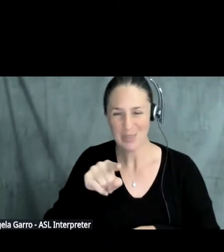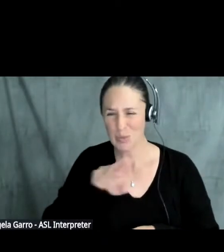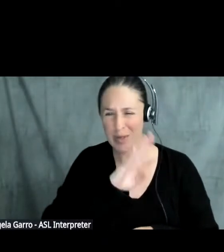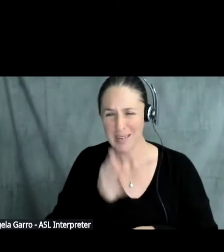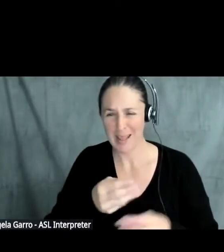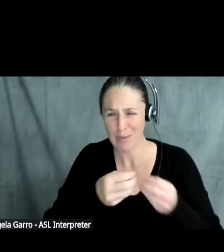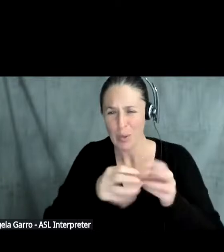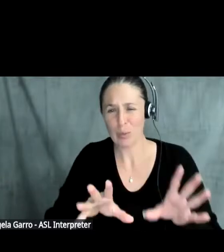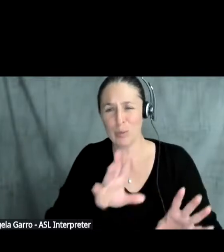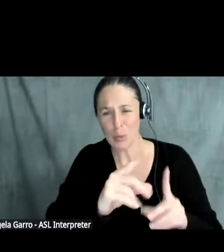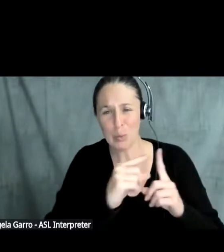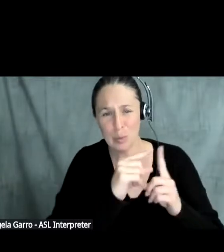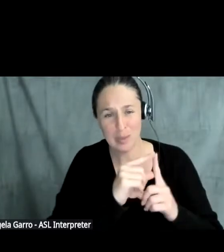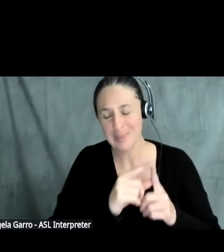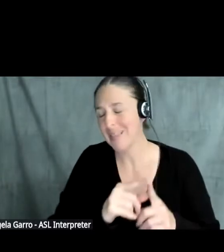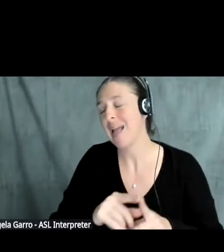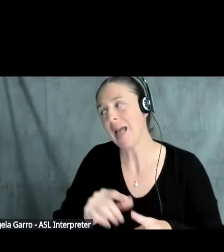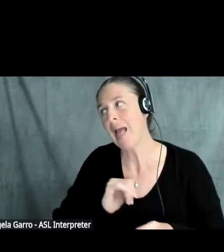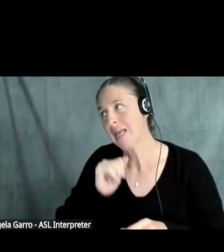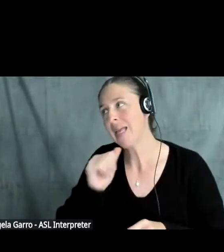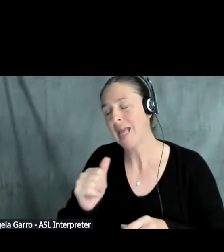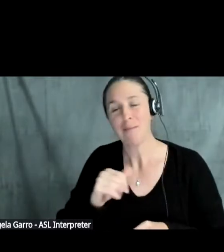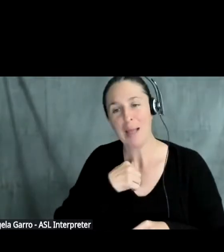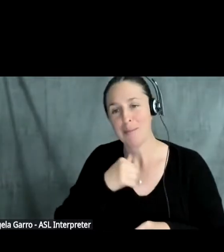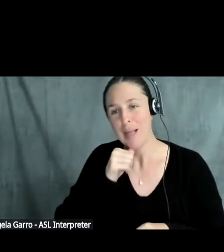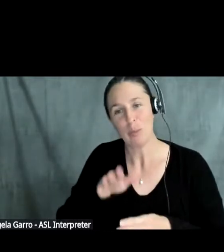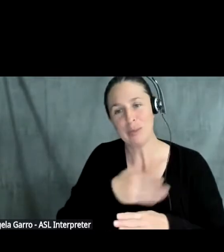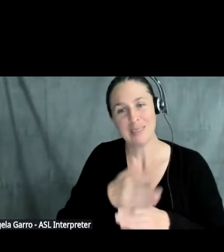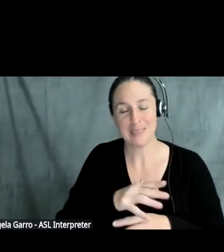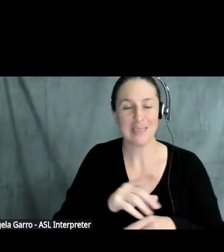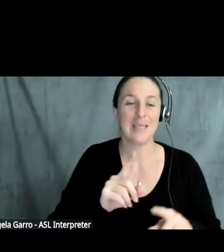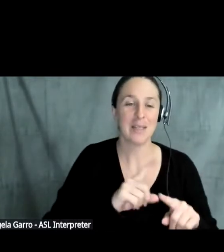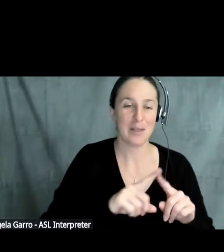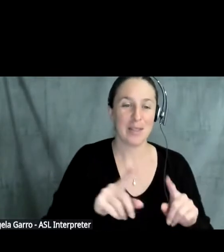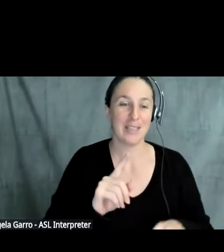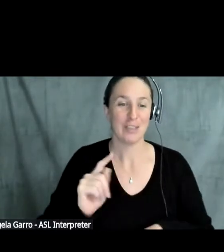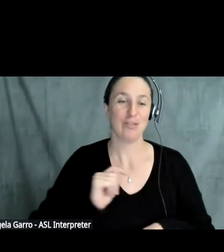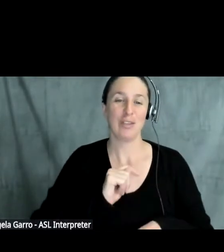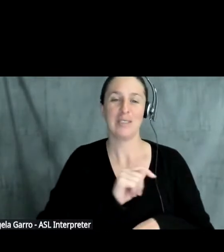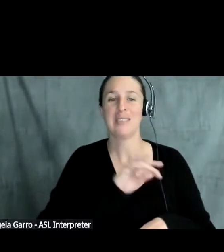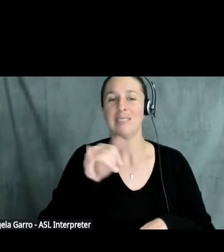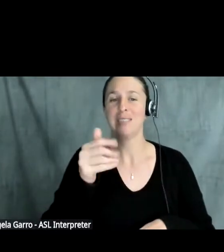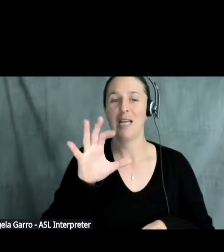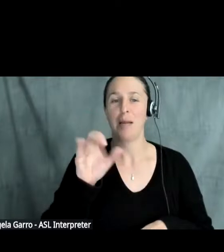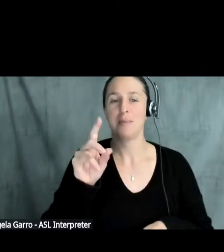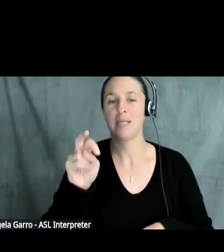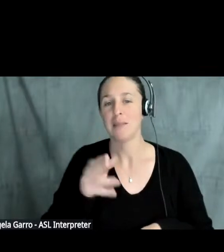not going to sing, but we'll let Trustee Right. Land sing. Trustee Jacobson,